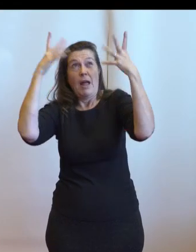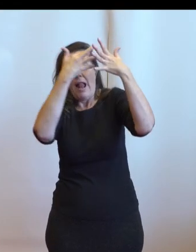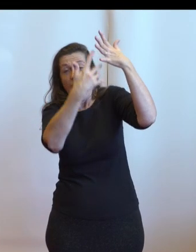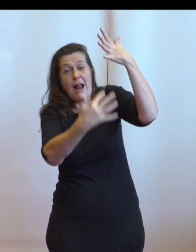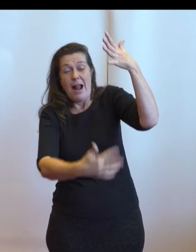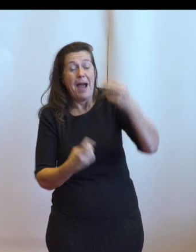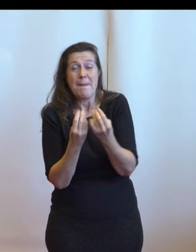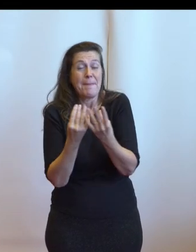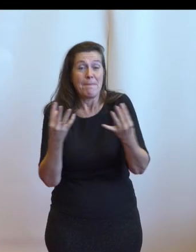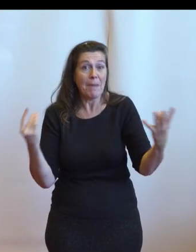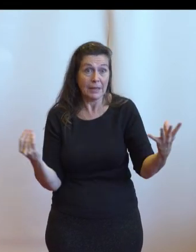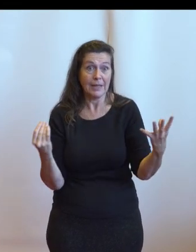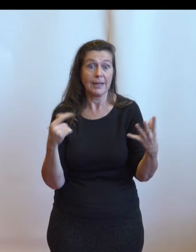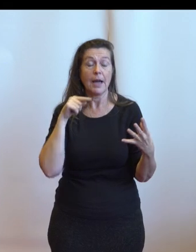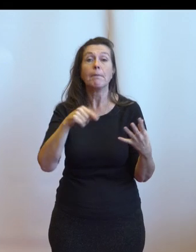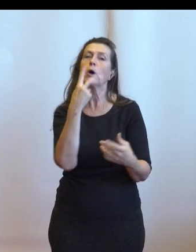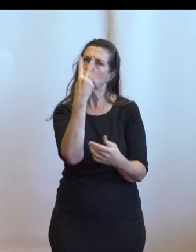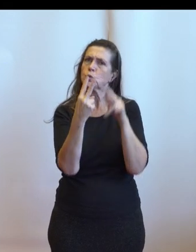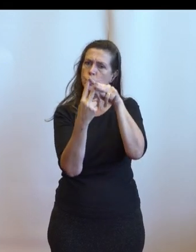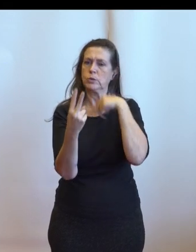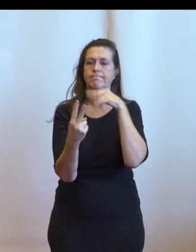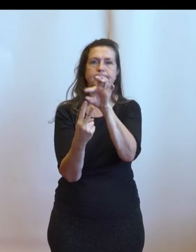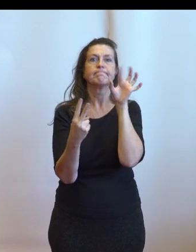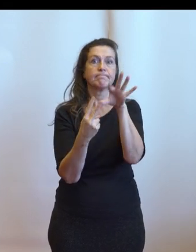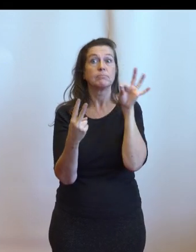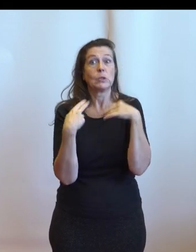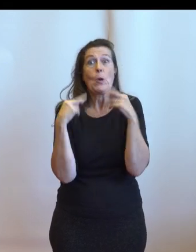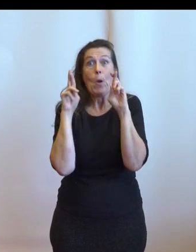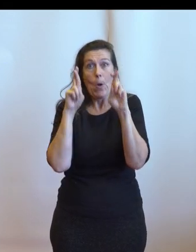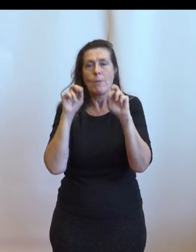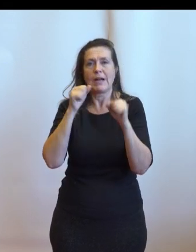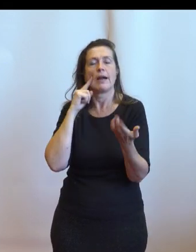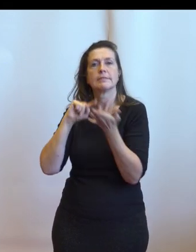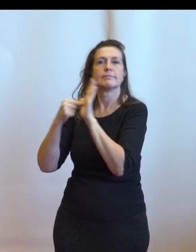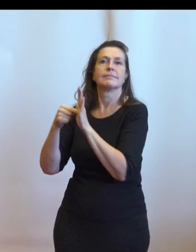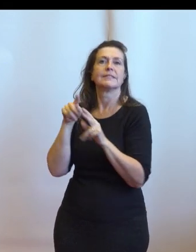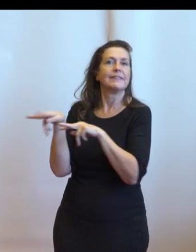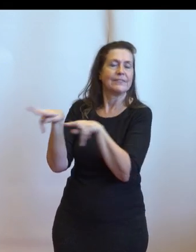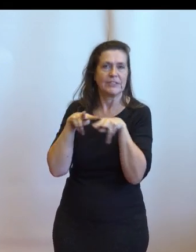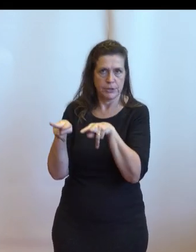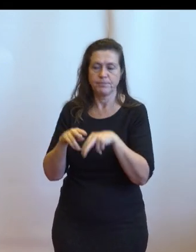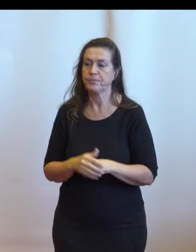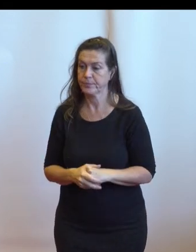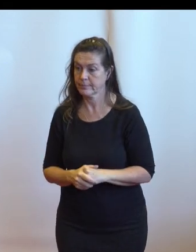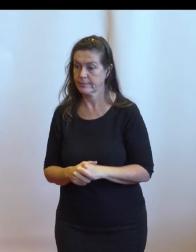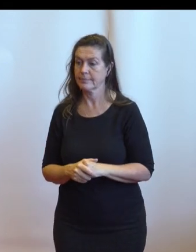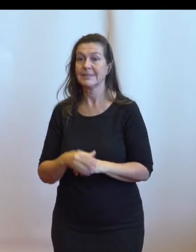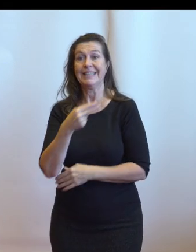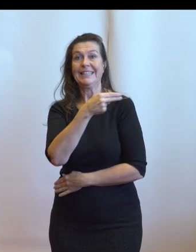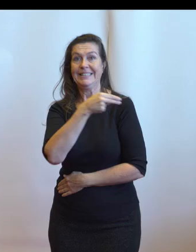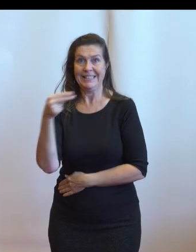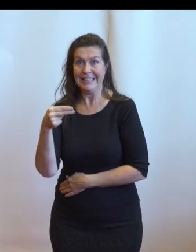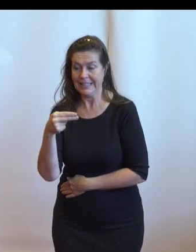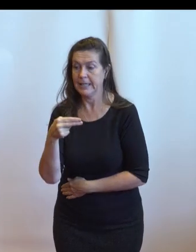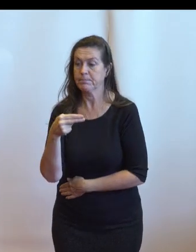2 innovations have been developed. One, and I hope I have the time to share the video, the name is Drishti. The name is